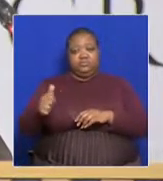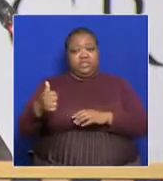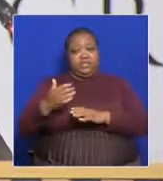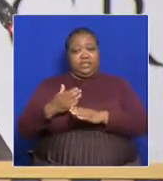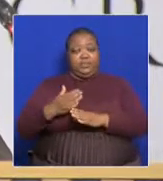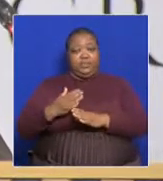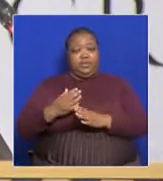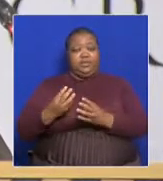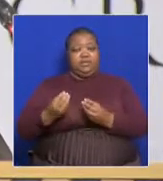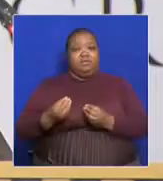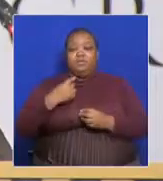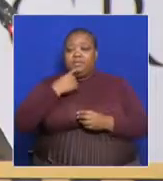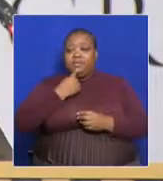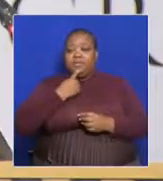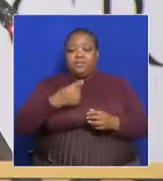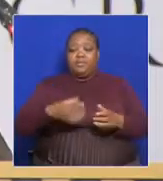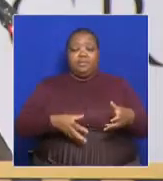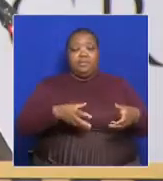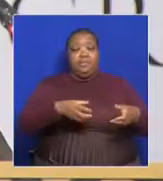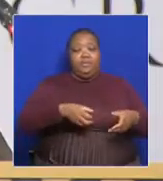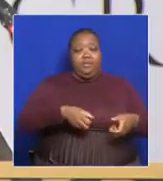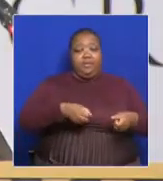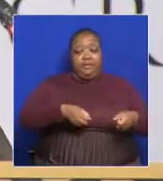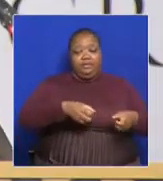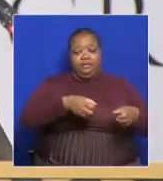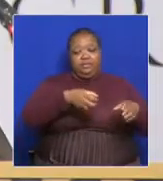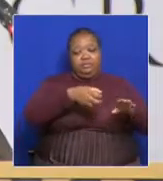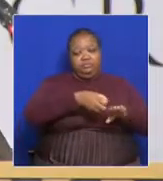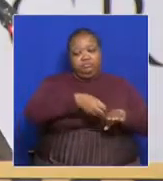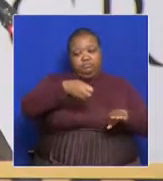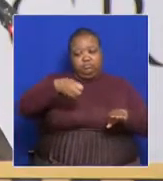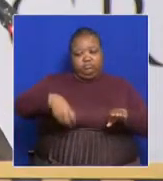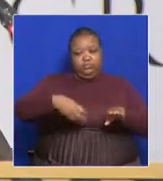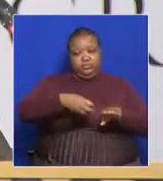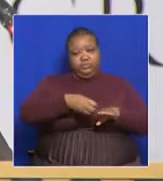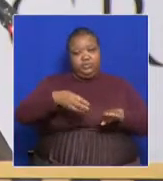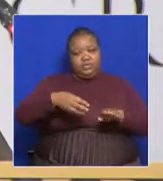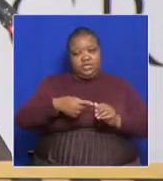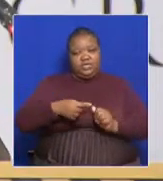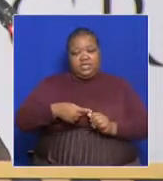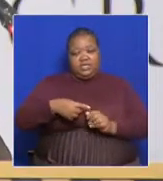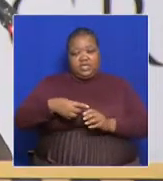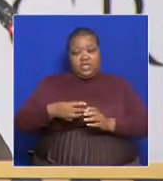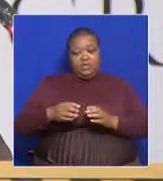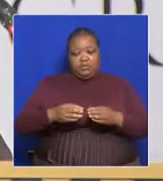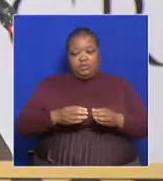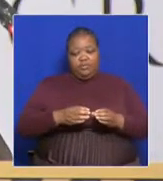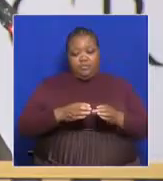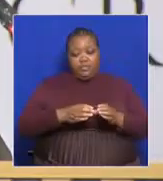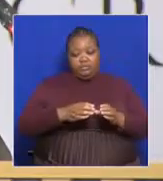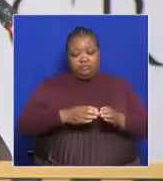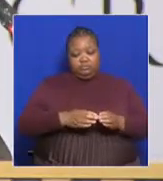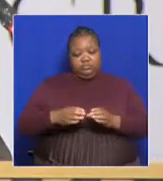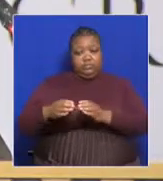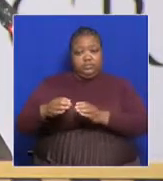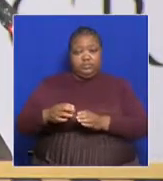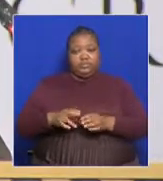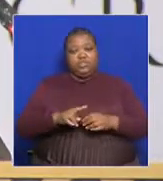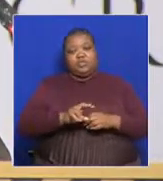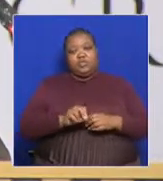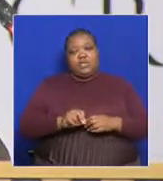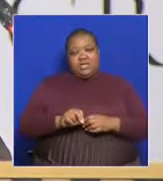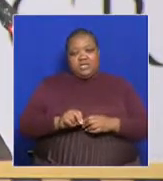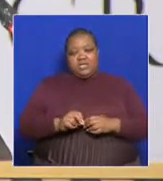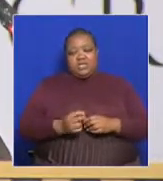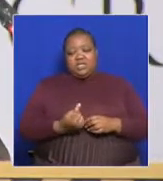bags were offloaded and the bricks were counted. Enough to say that there was 20 in each one, except for the 27th bag that had